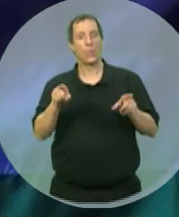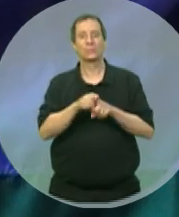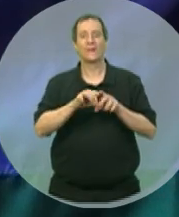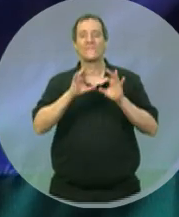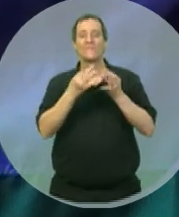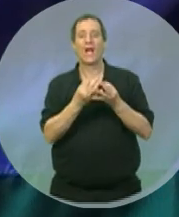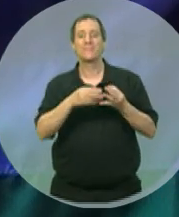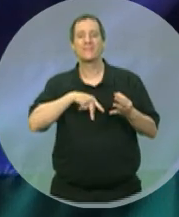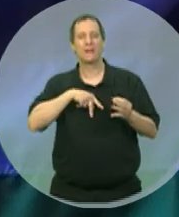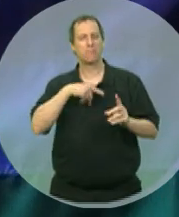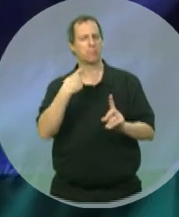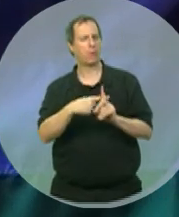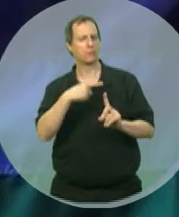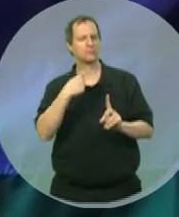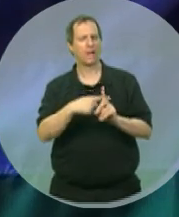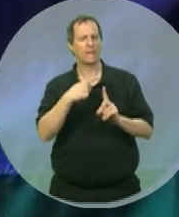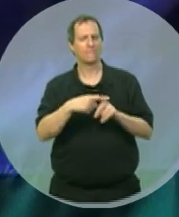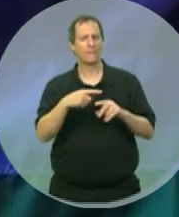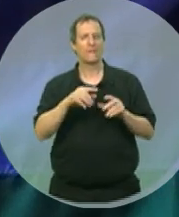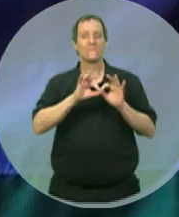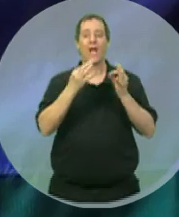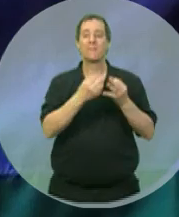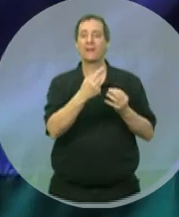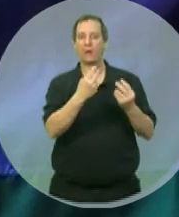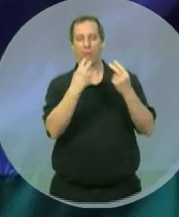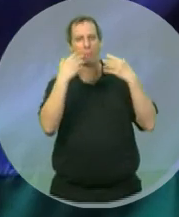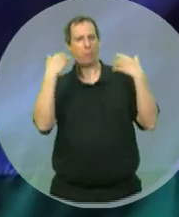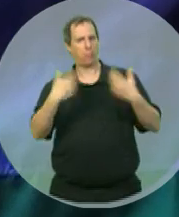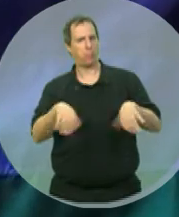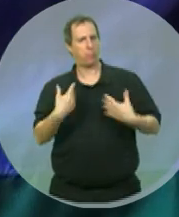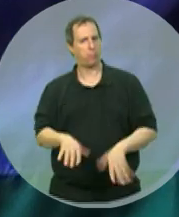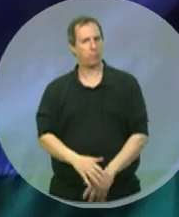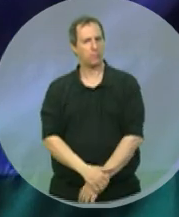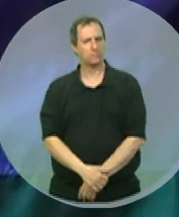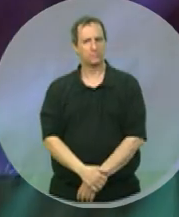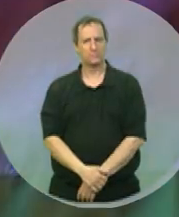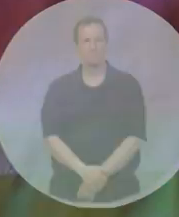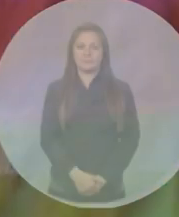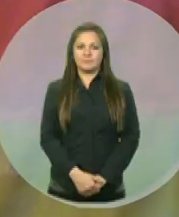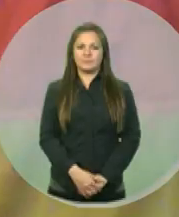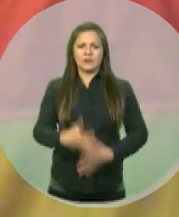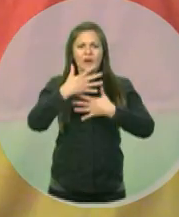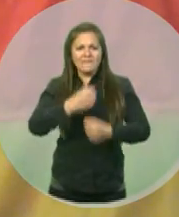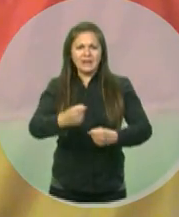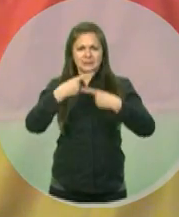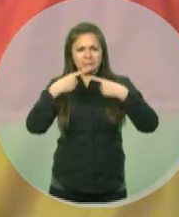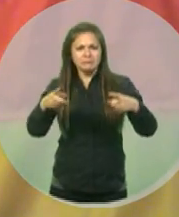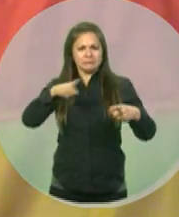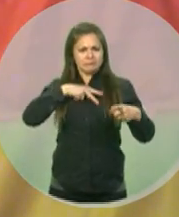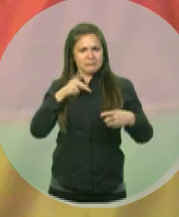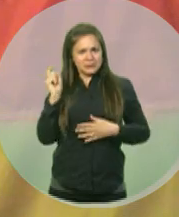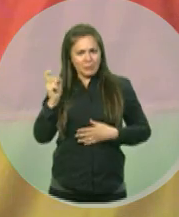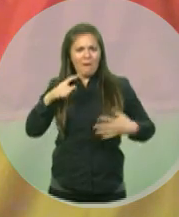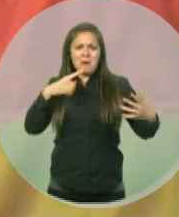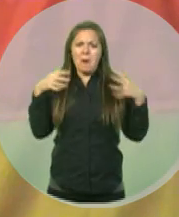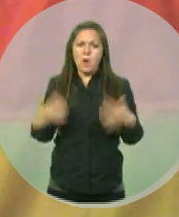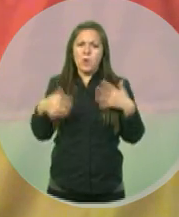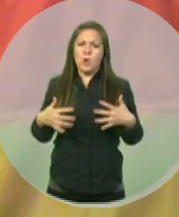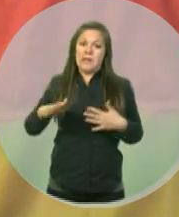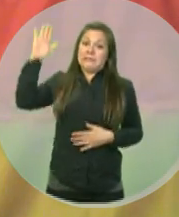life. It was actually pretty positive when coming out to my family. I was very impressed with my family. Coming out was